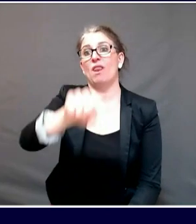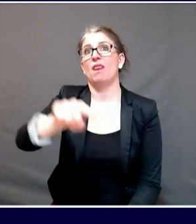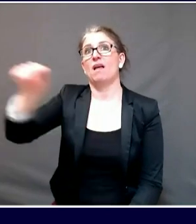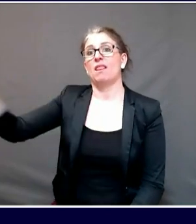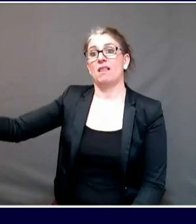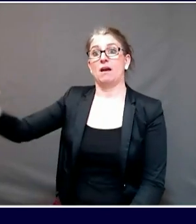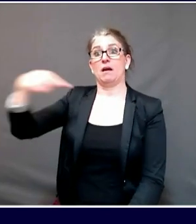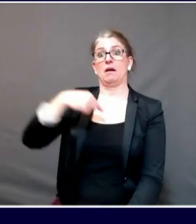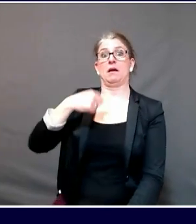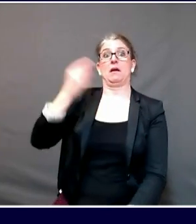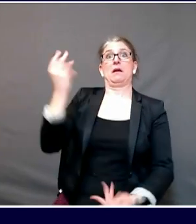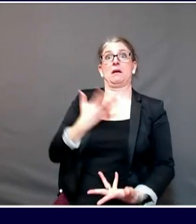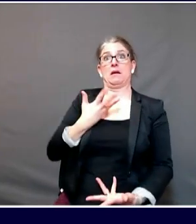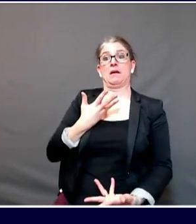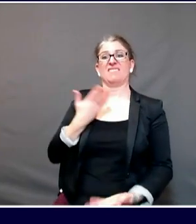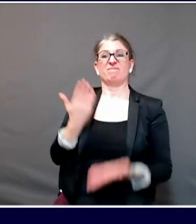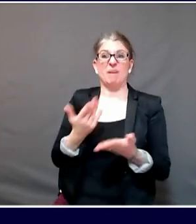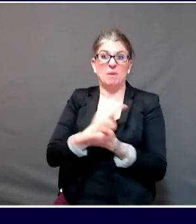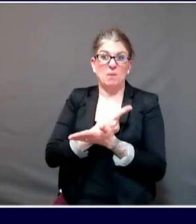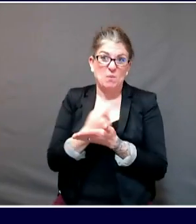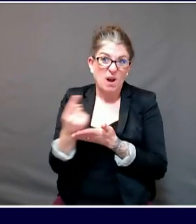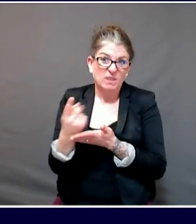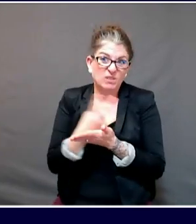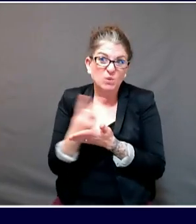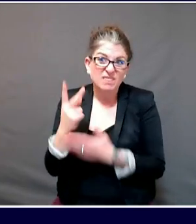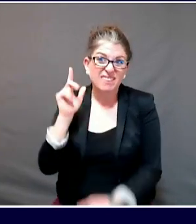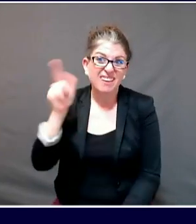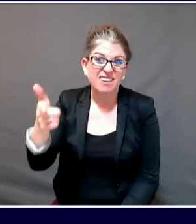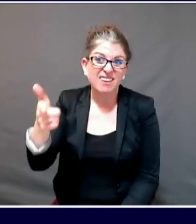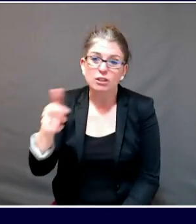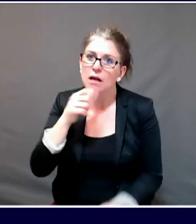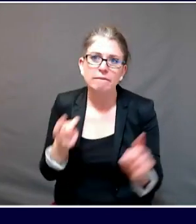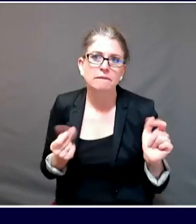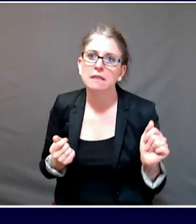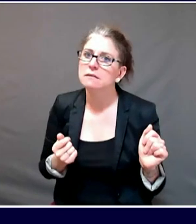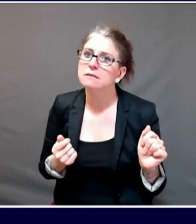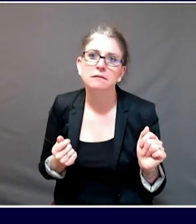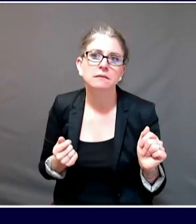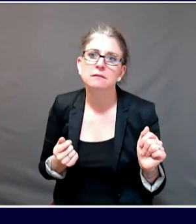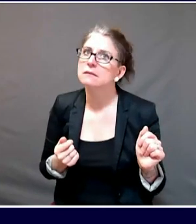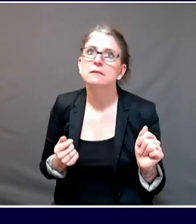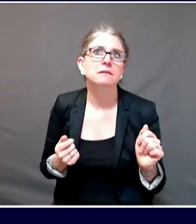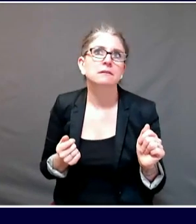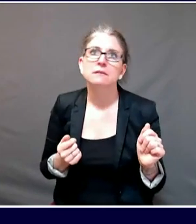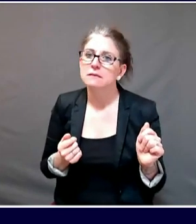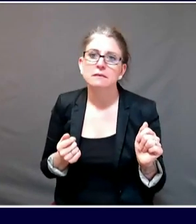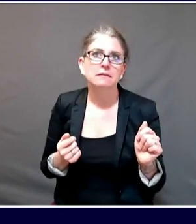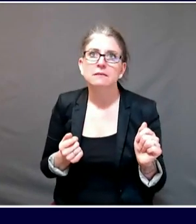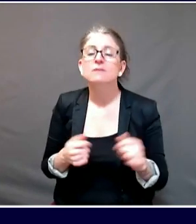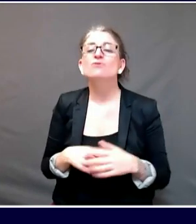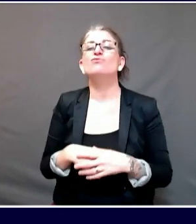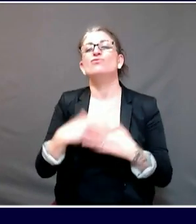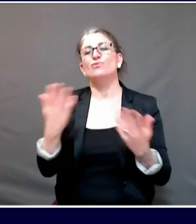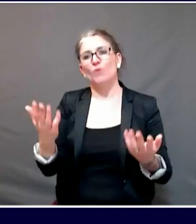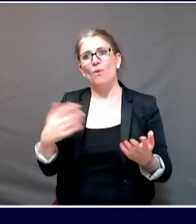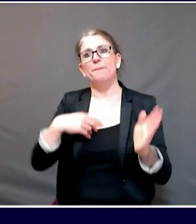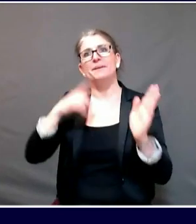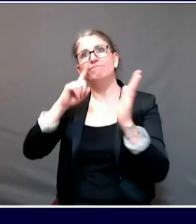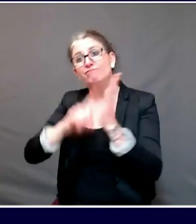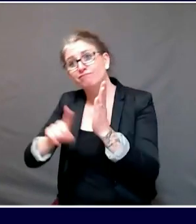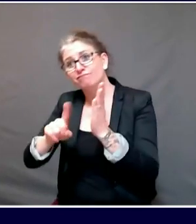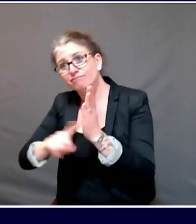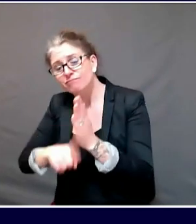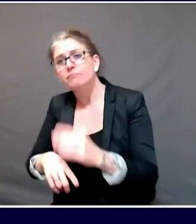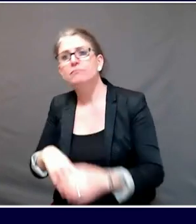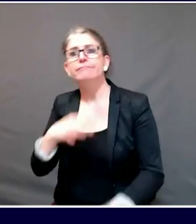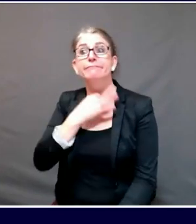the individual died during their period of COVID positivity or whether the death sadly occurred after that. That's the